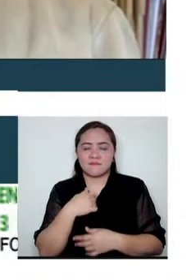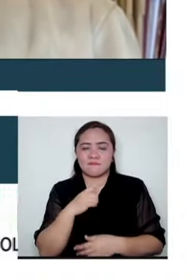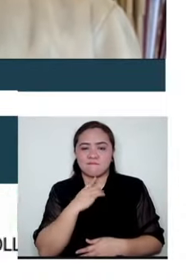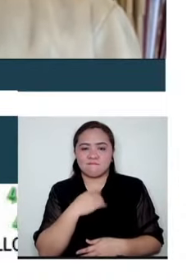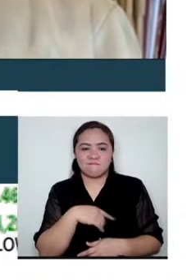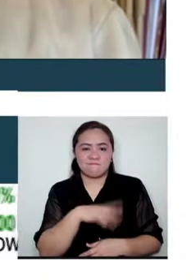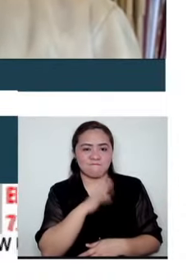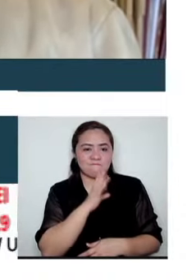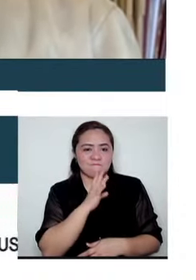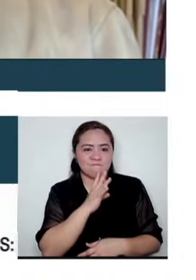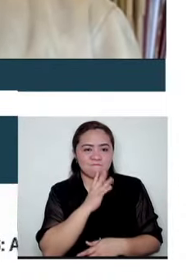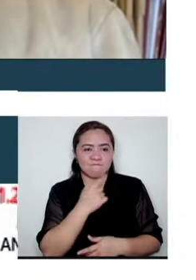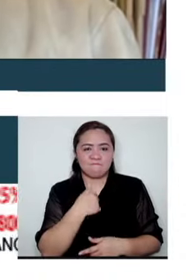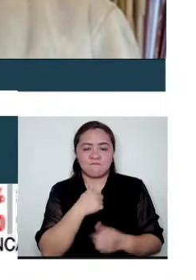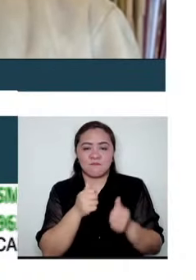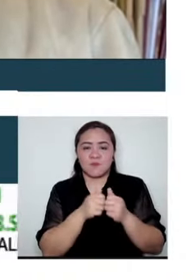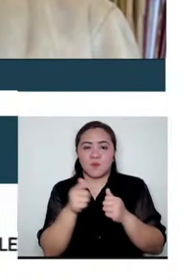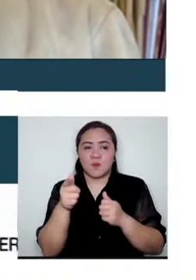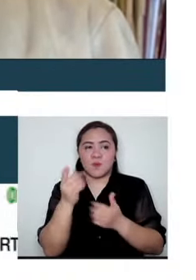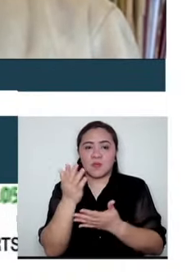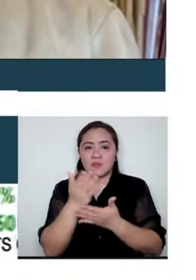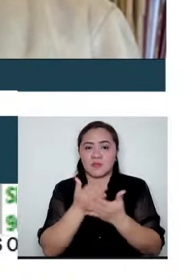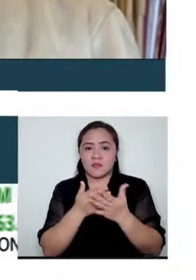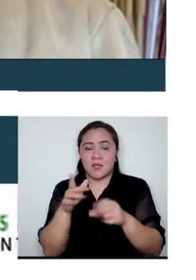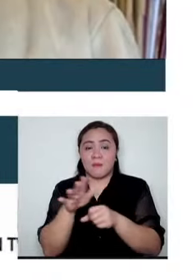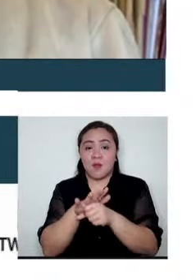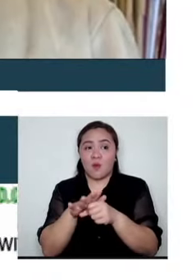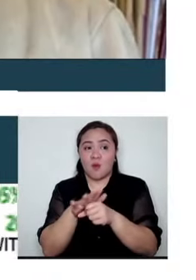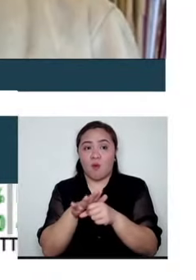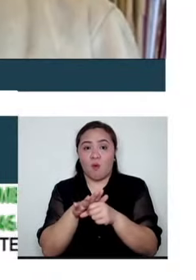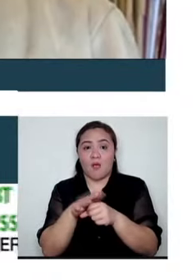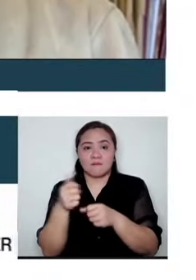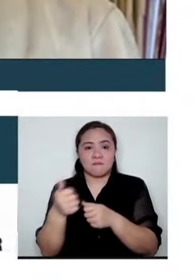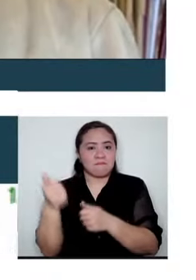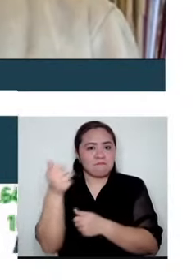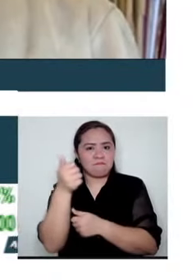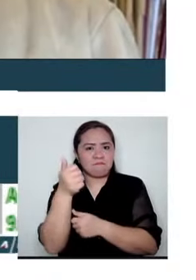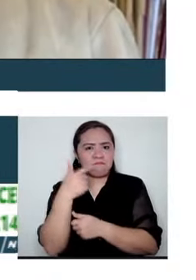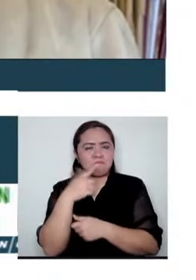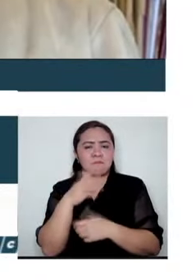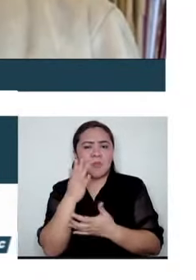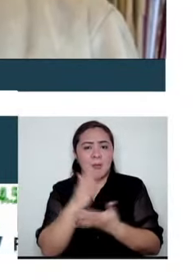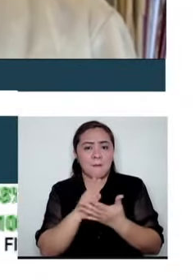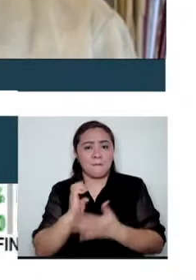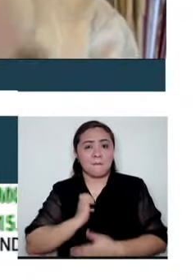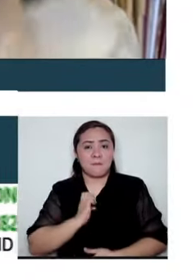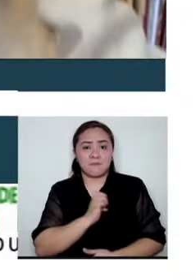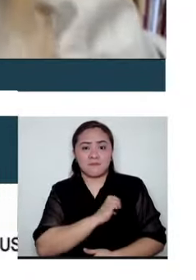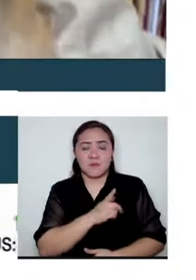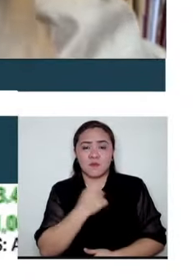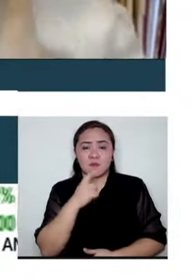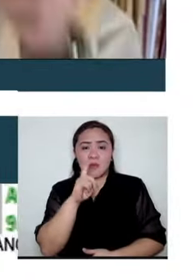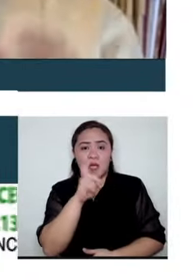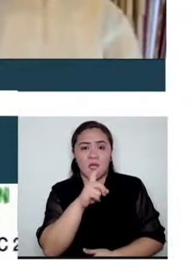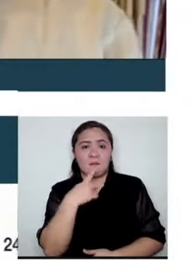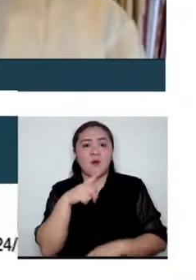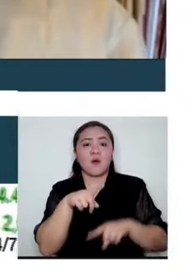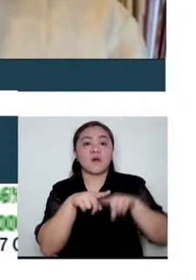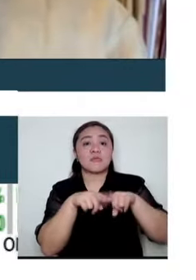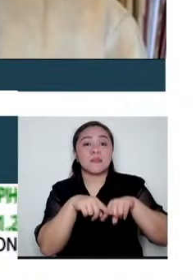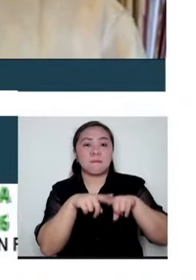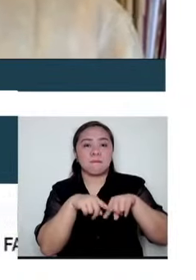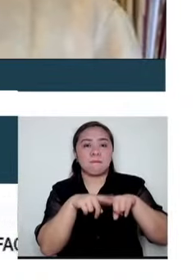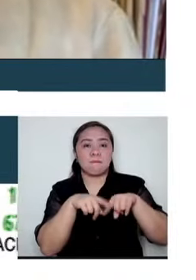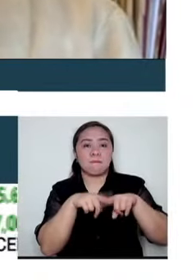lot of our local chief executives, and each time they would say it all depends on